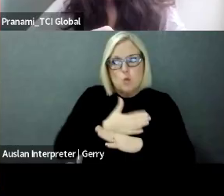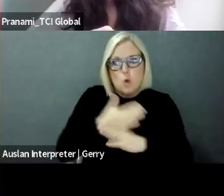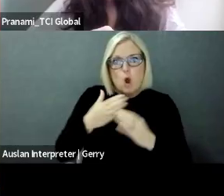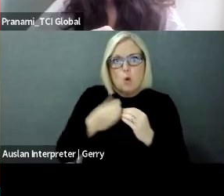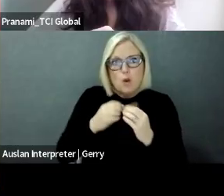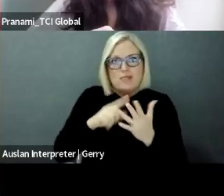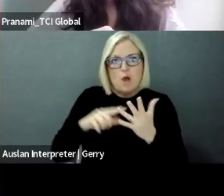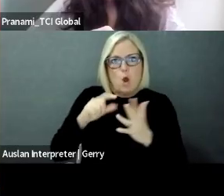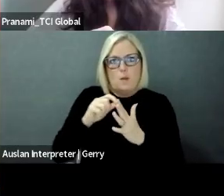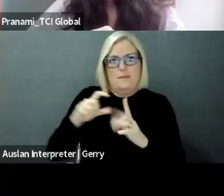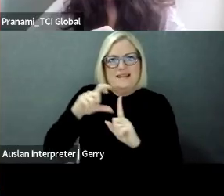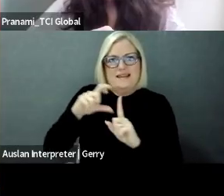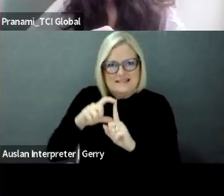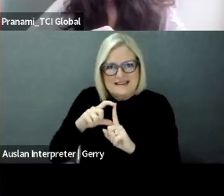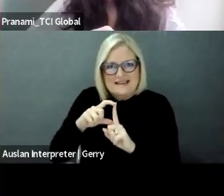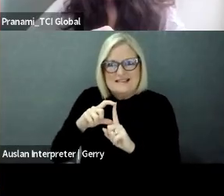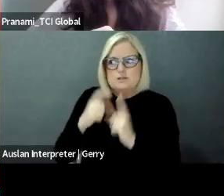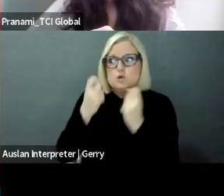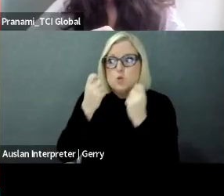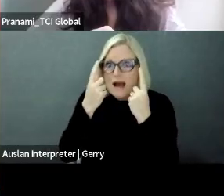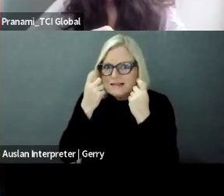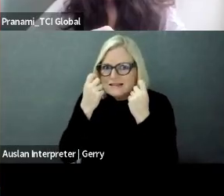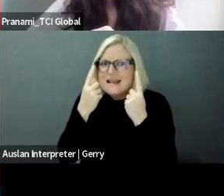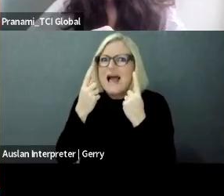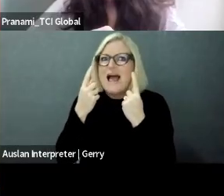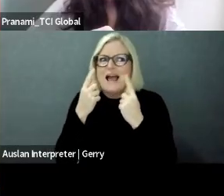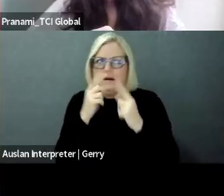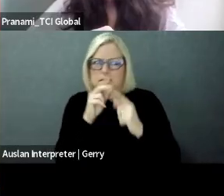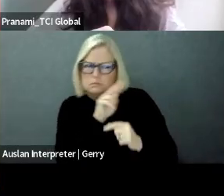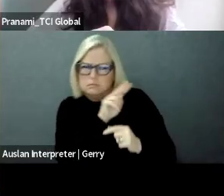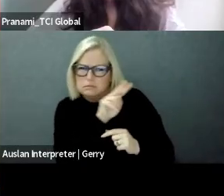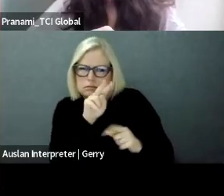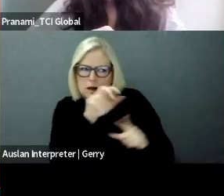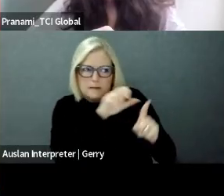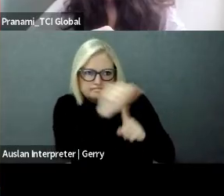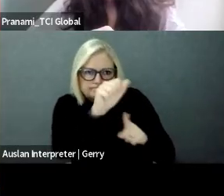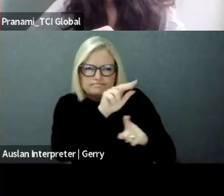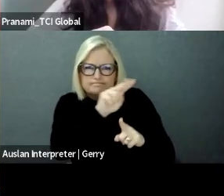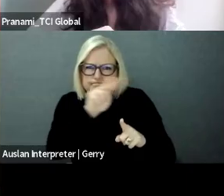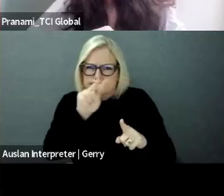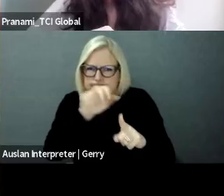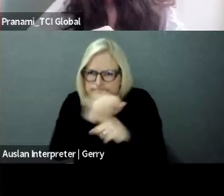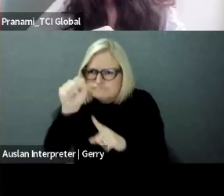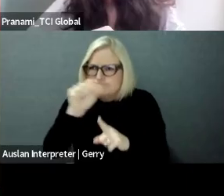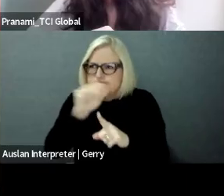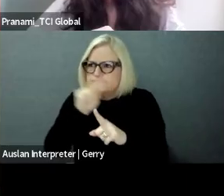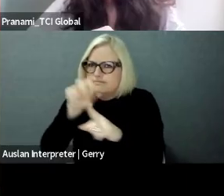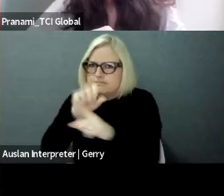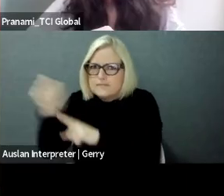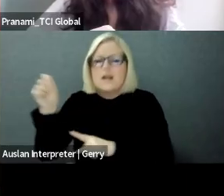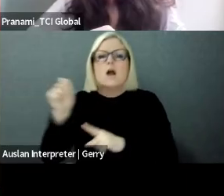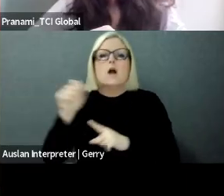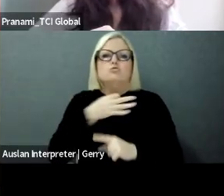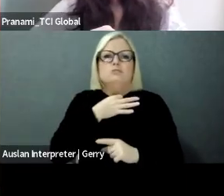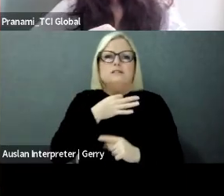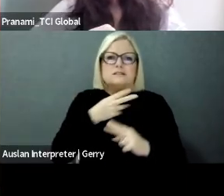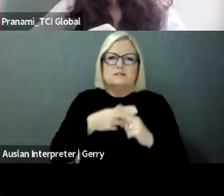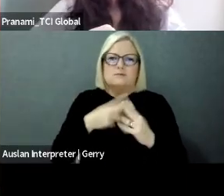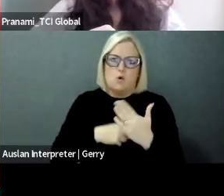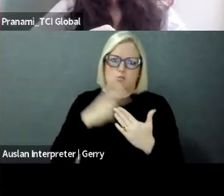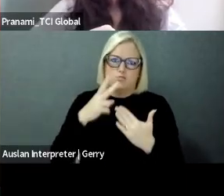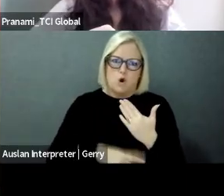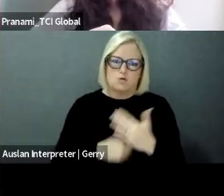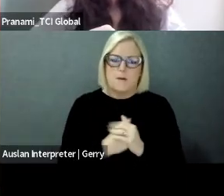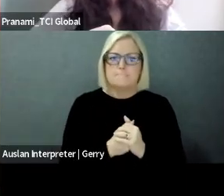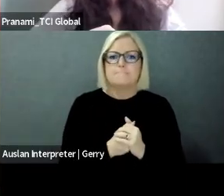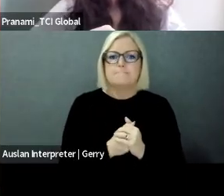psychosocial disabilities to understand what those violations could be and where the risks in the program could be. We've said it